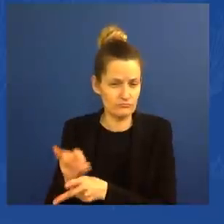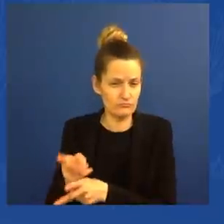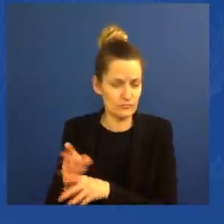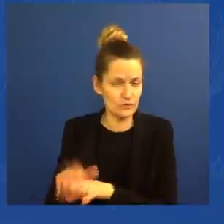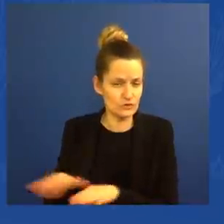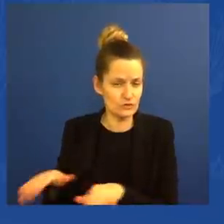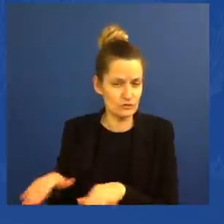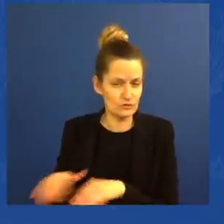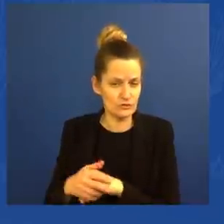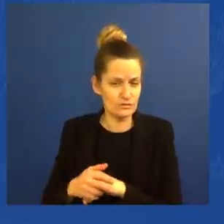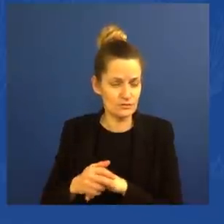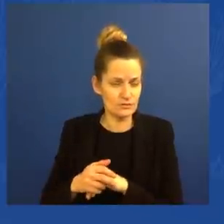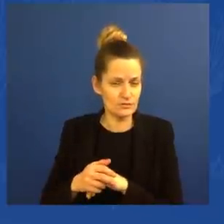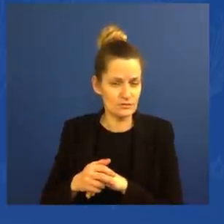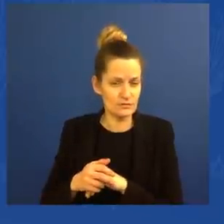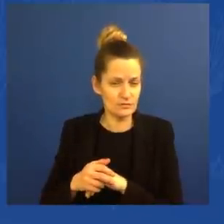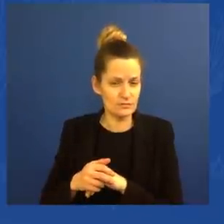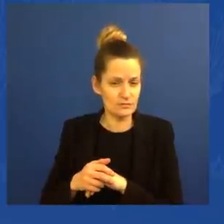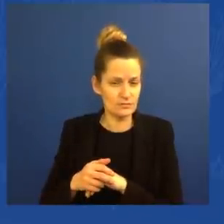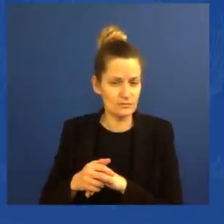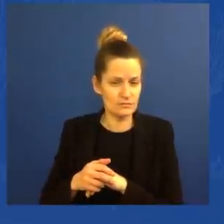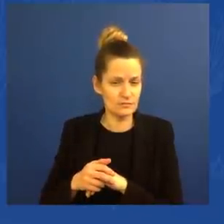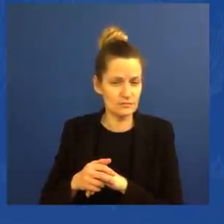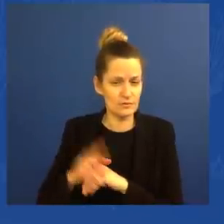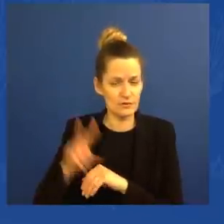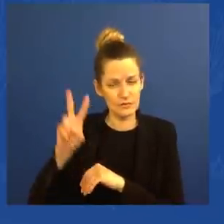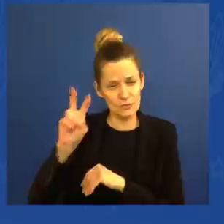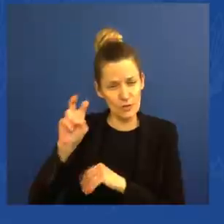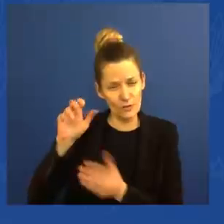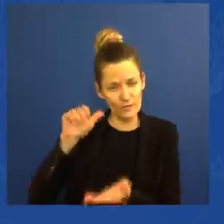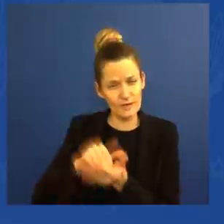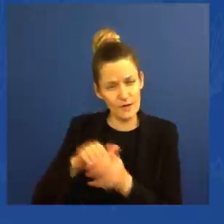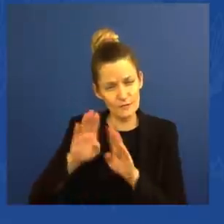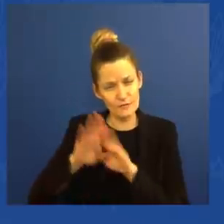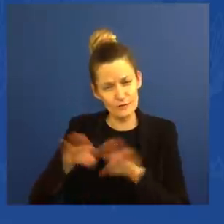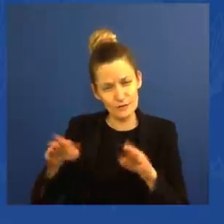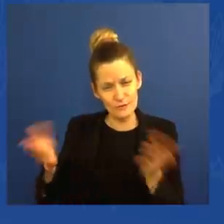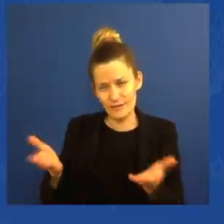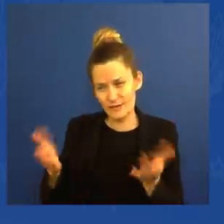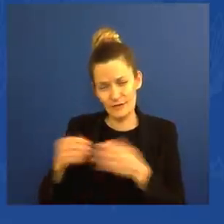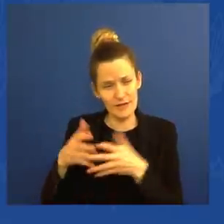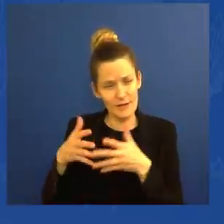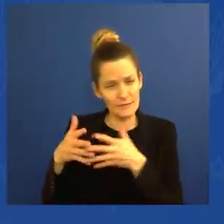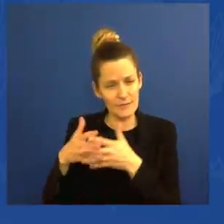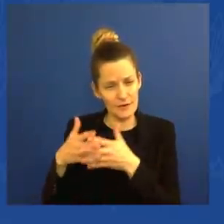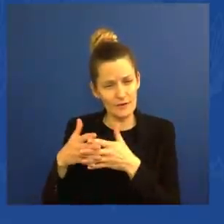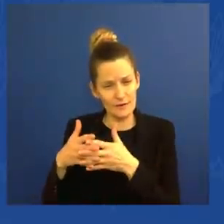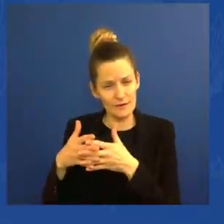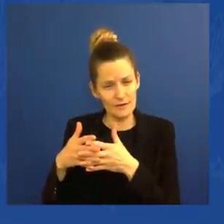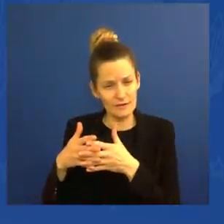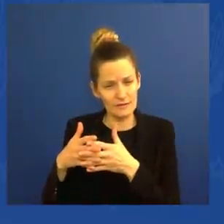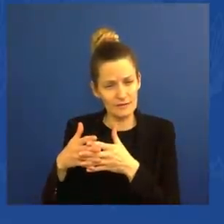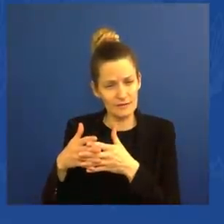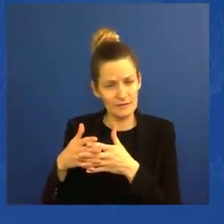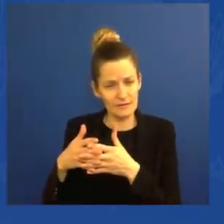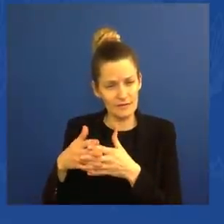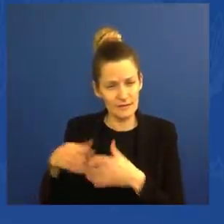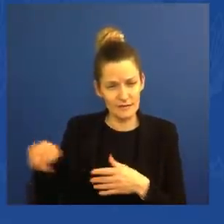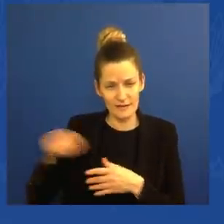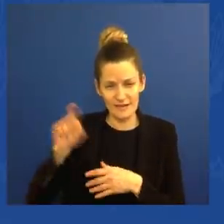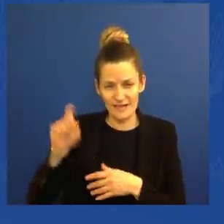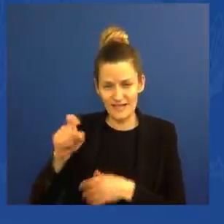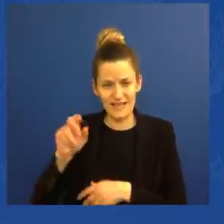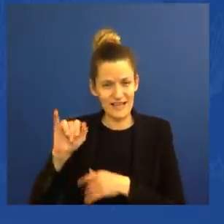kids in America and many more adults with type 1 diabetes needing insulin every day. It costs